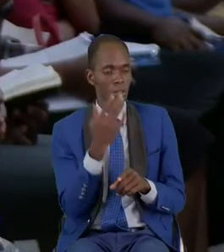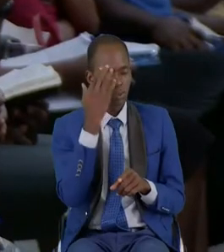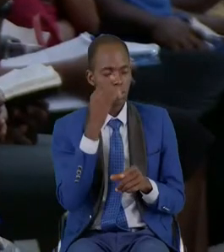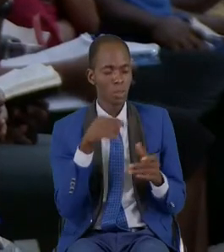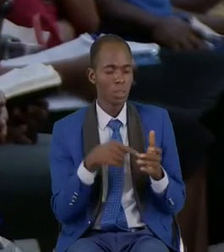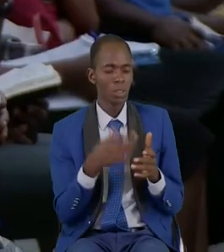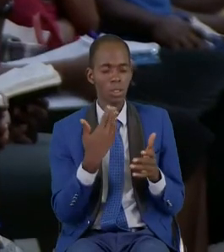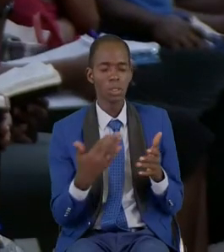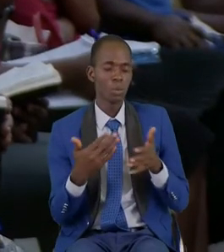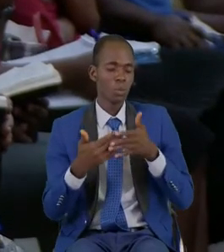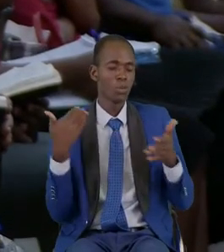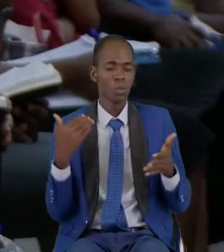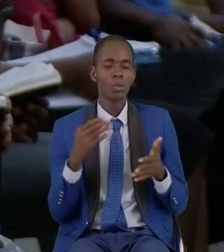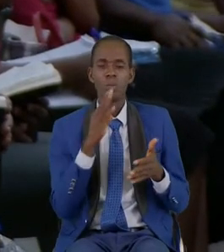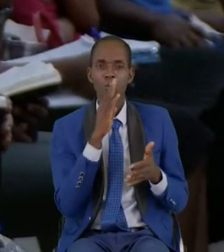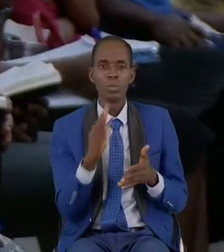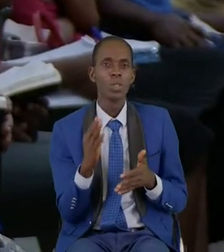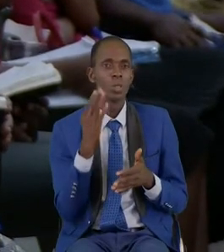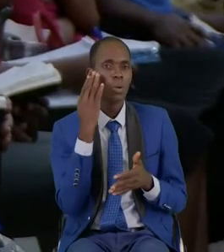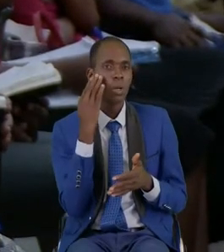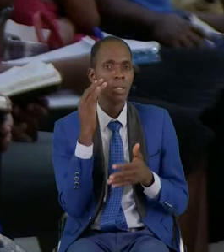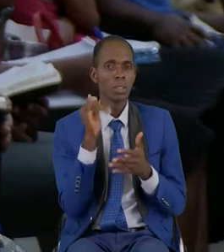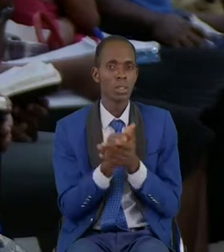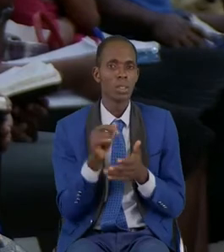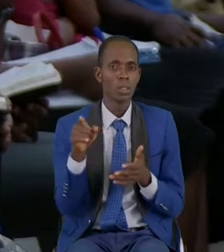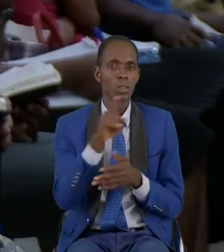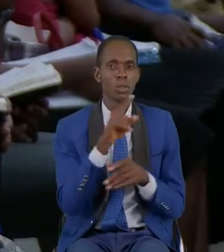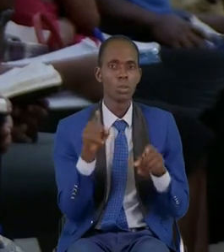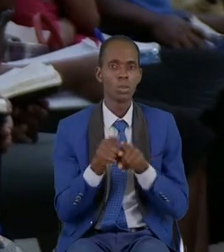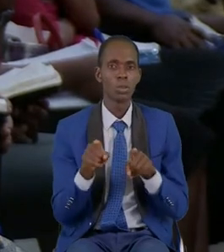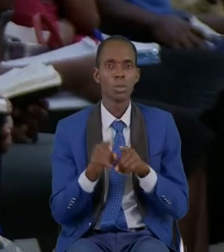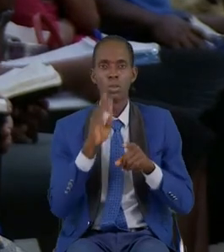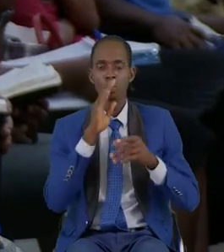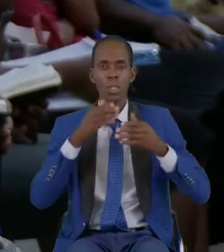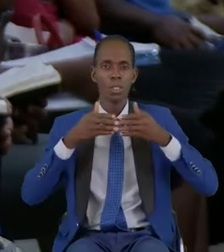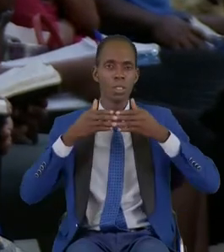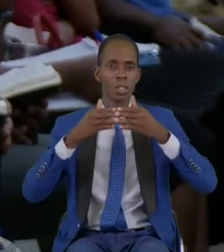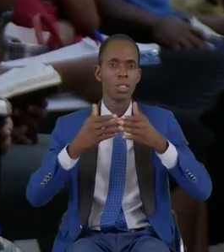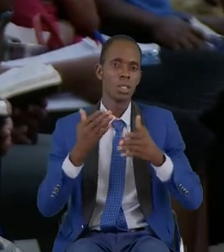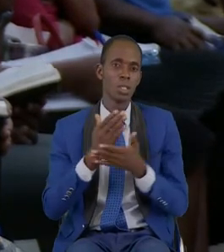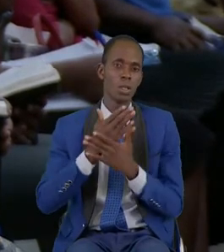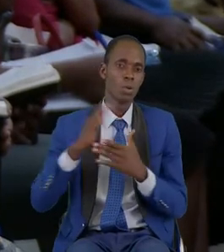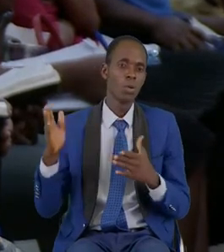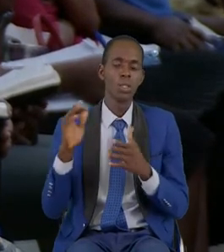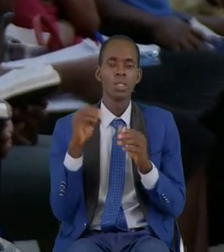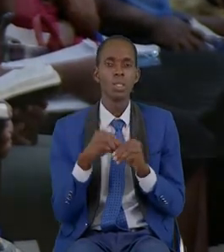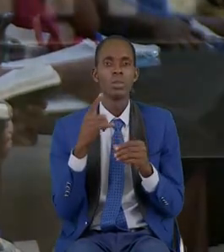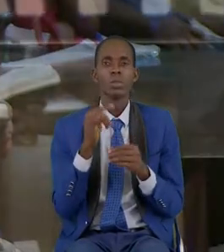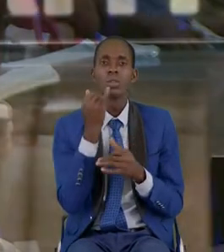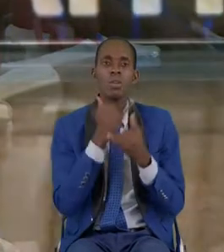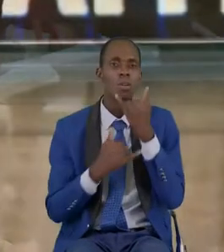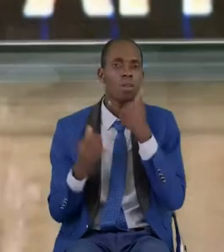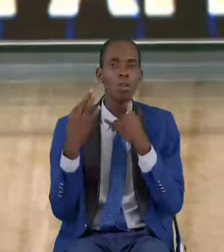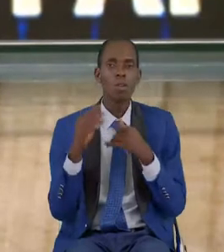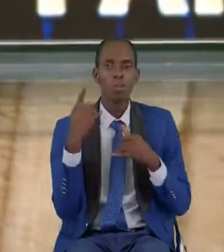beware, lest ye also be led away with the error of the wicked and